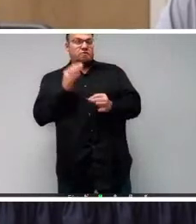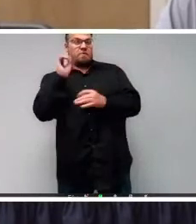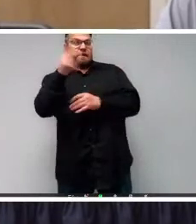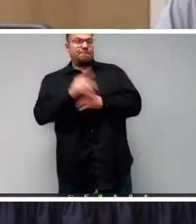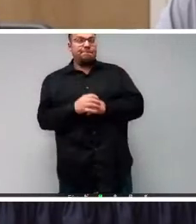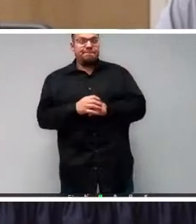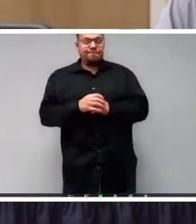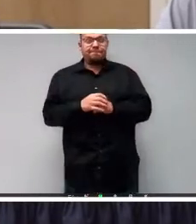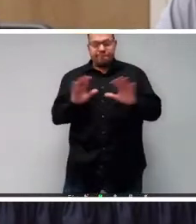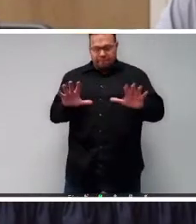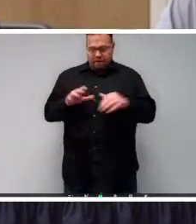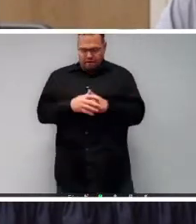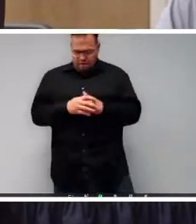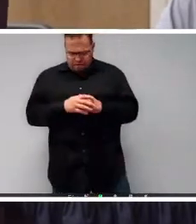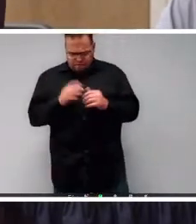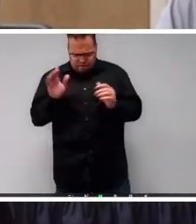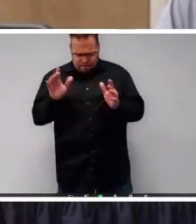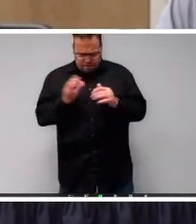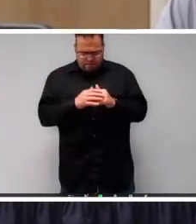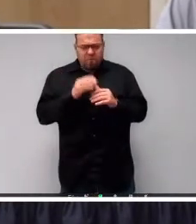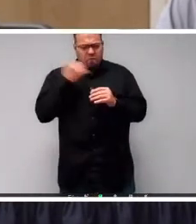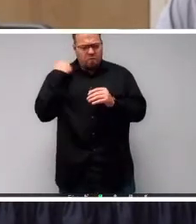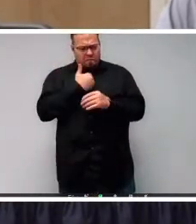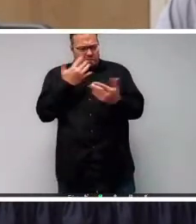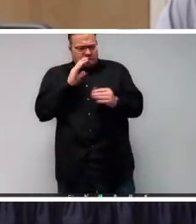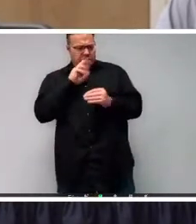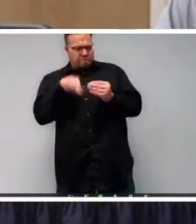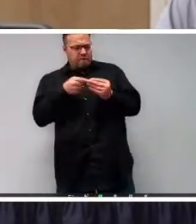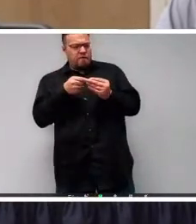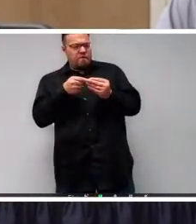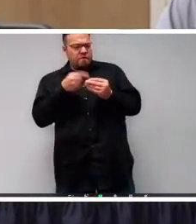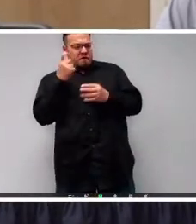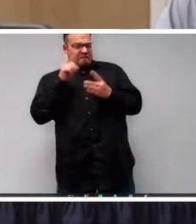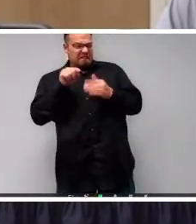So again, as we talked about, this started in